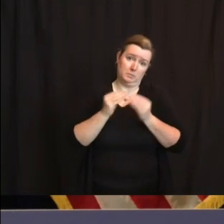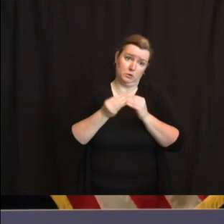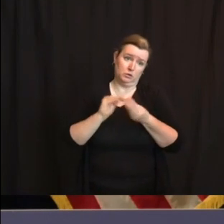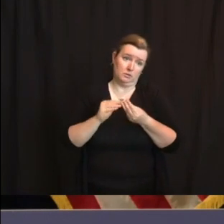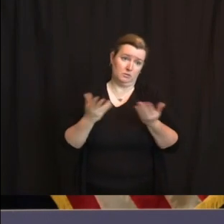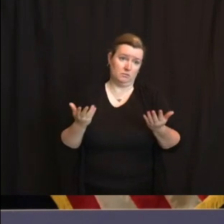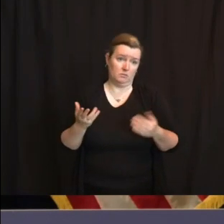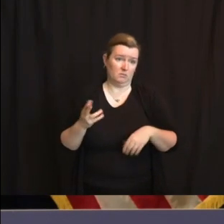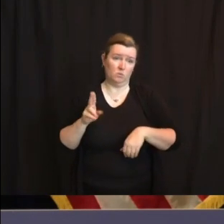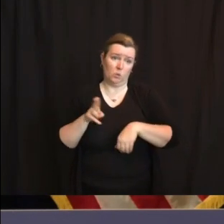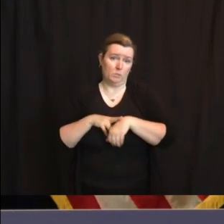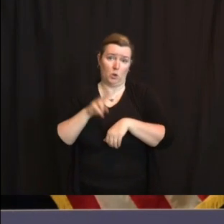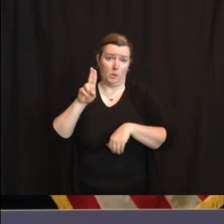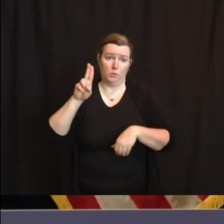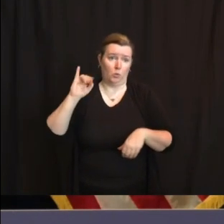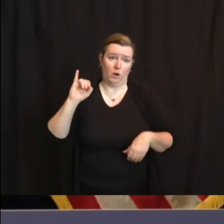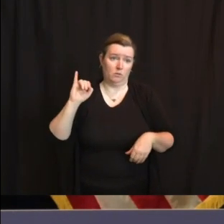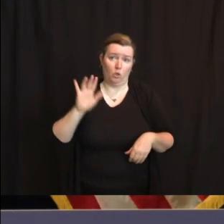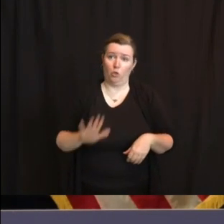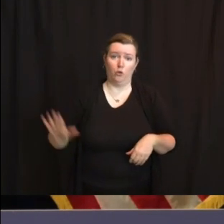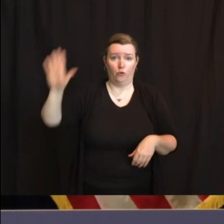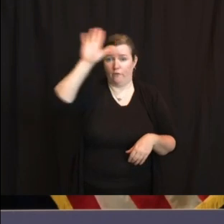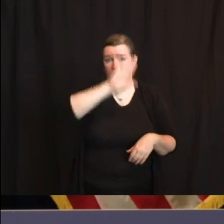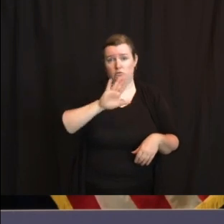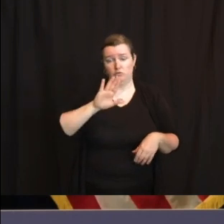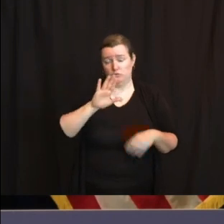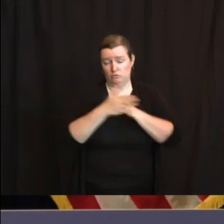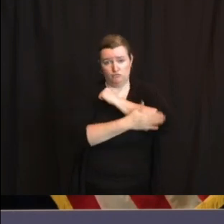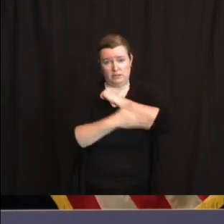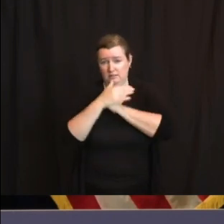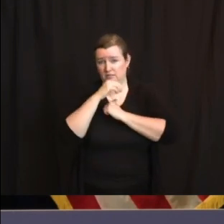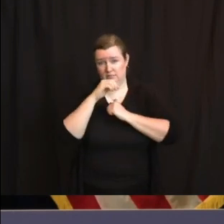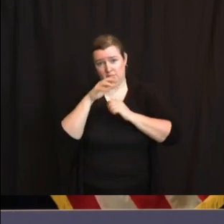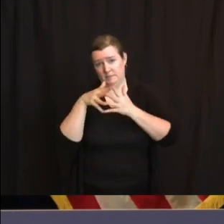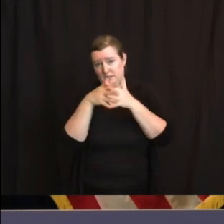New Jersey, but nationally. Thank you. Good afternoon.